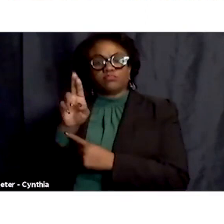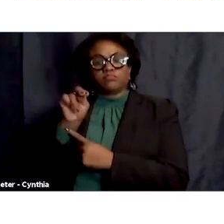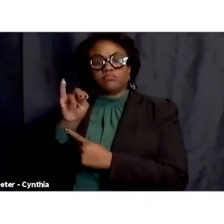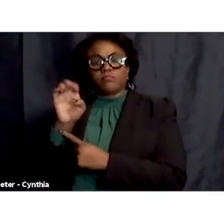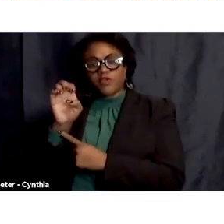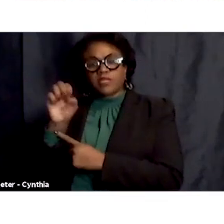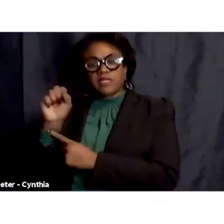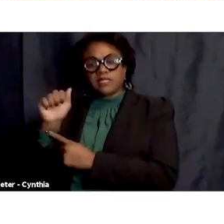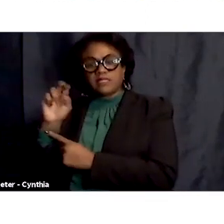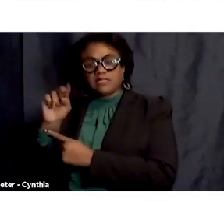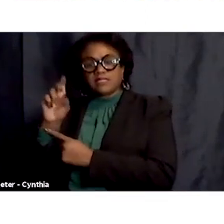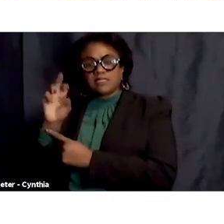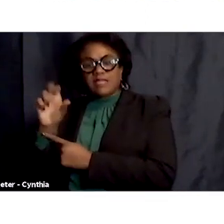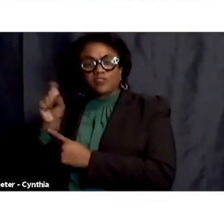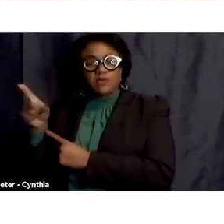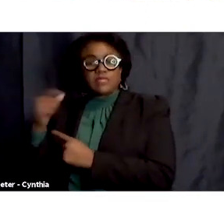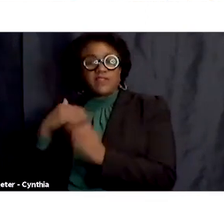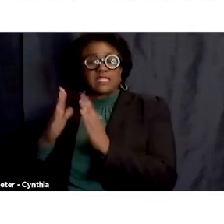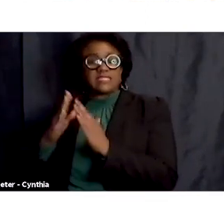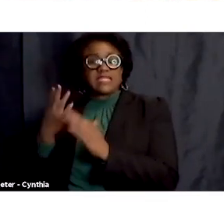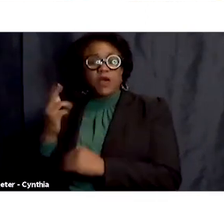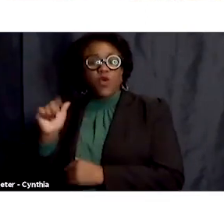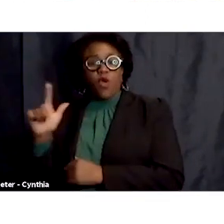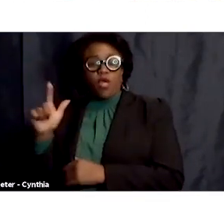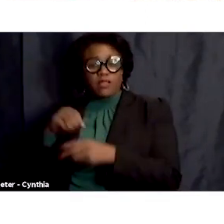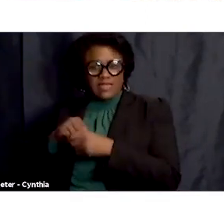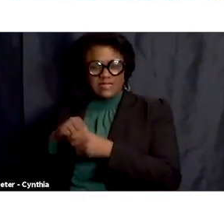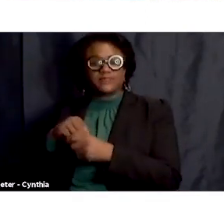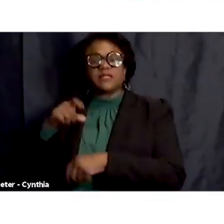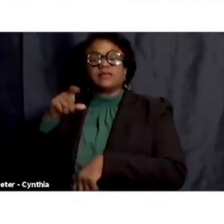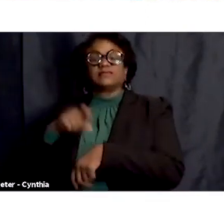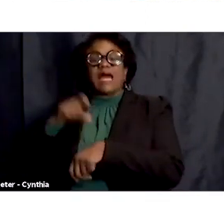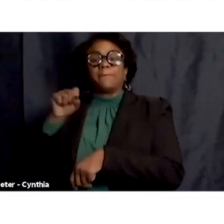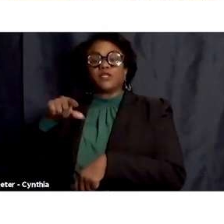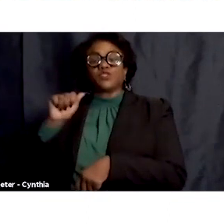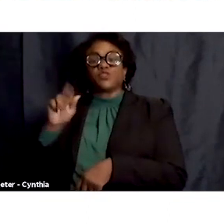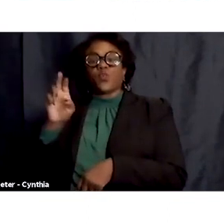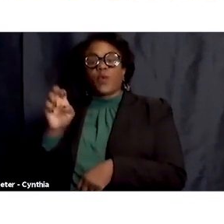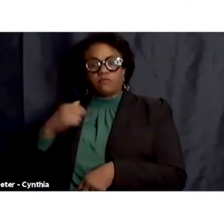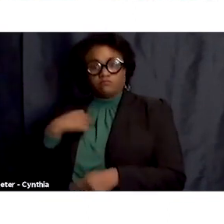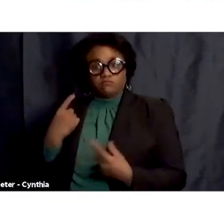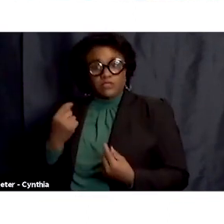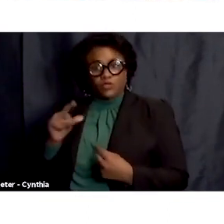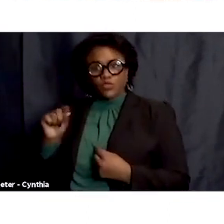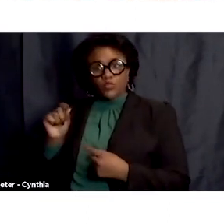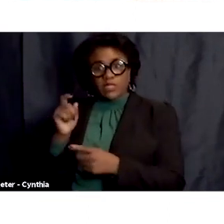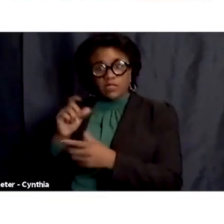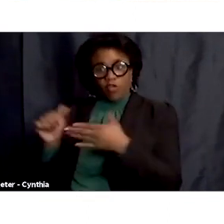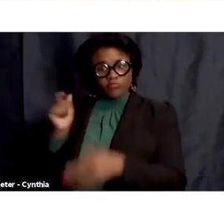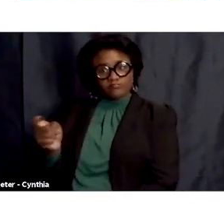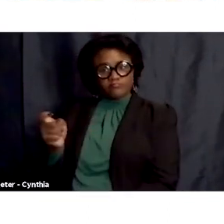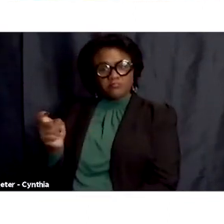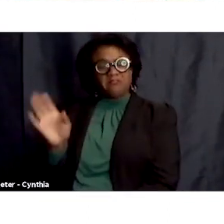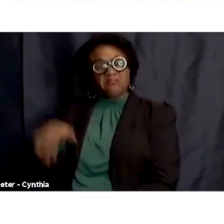who was holding a town hall in Times Square. And all I had to do was donate $20. And I was like, you know what? Let